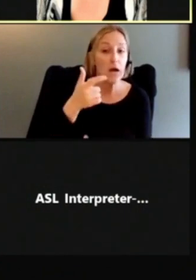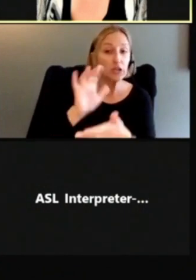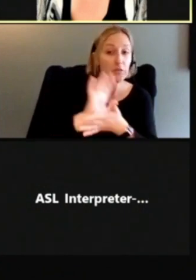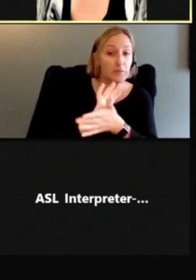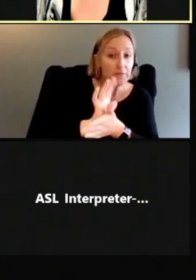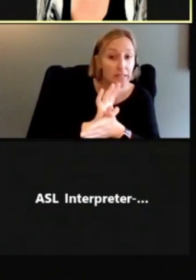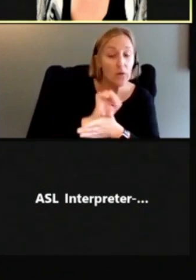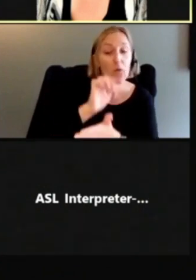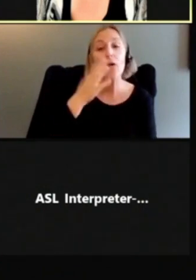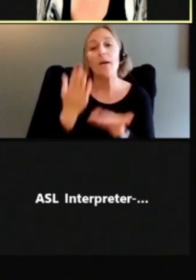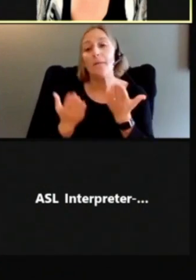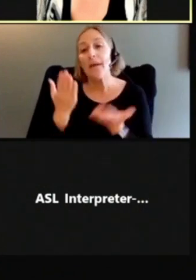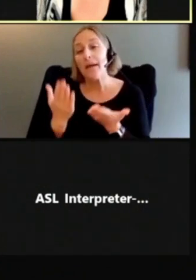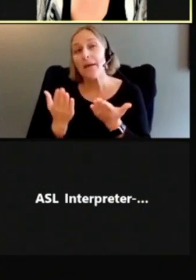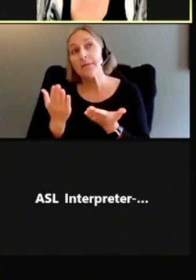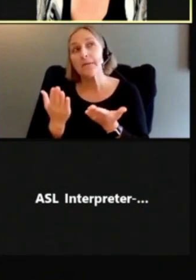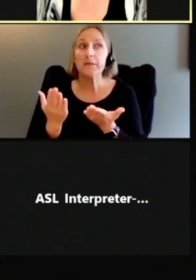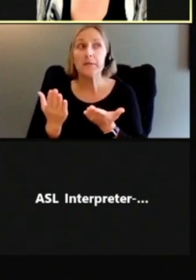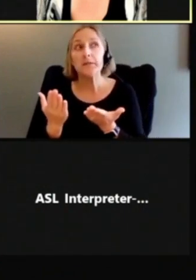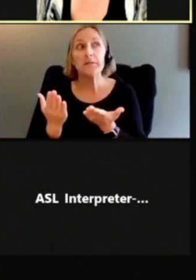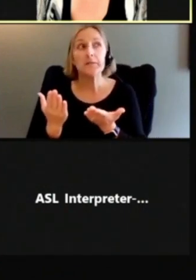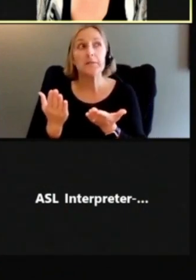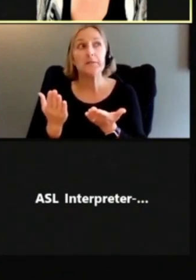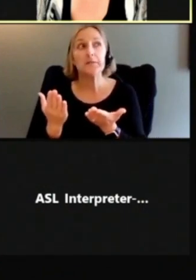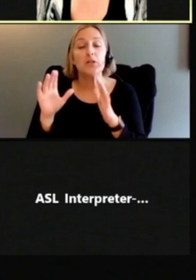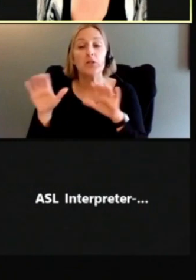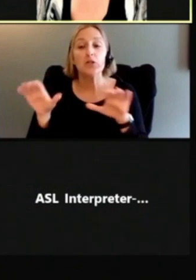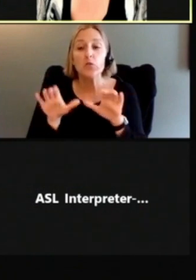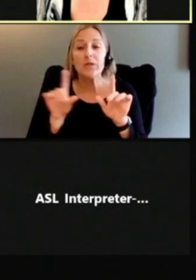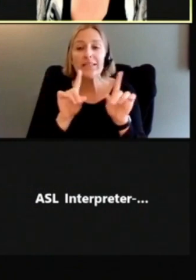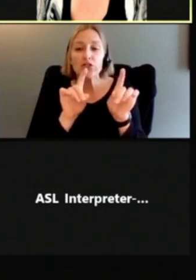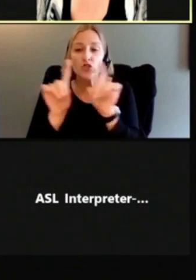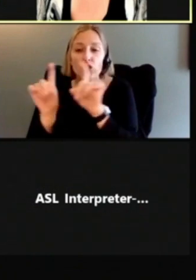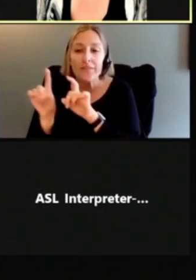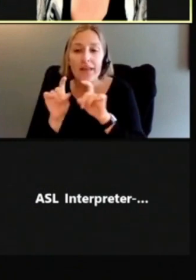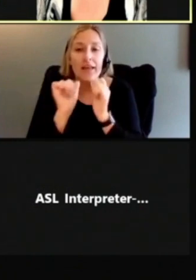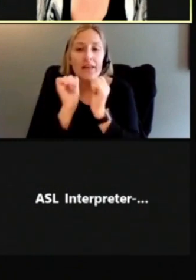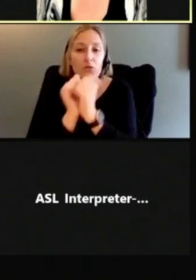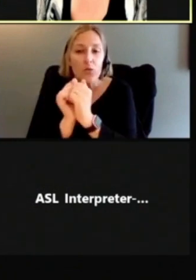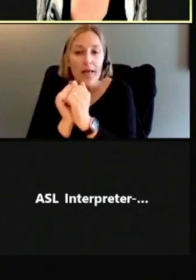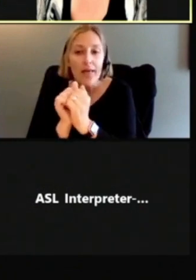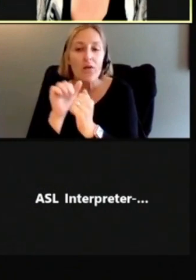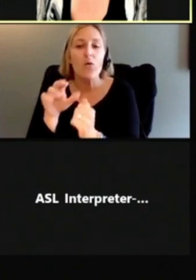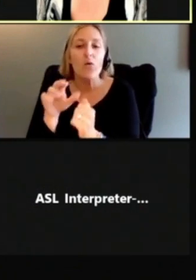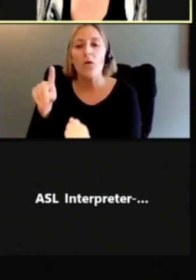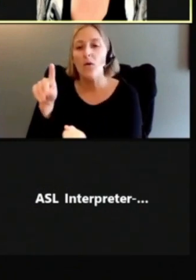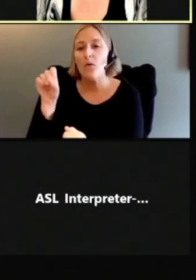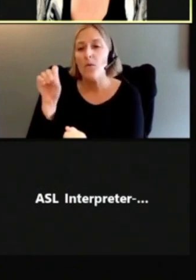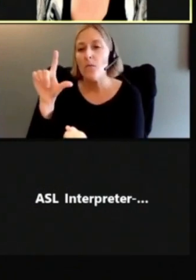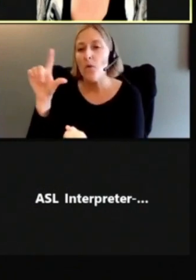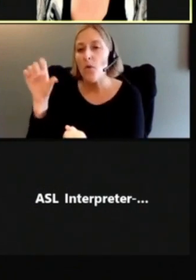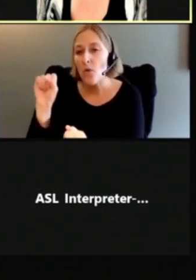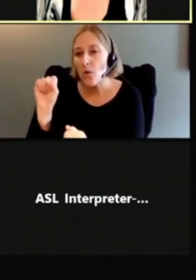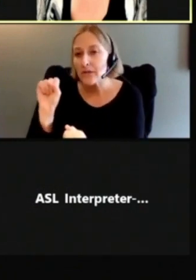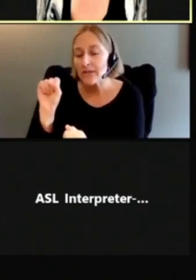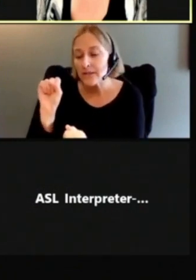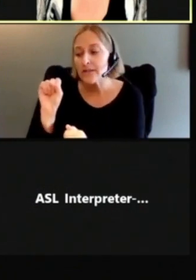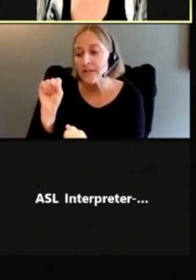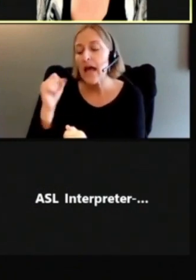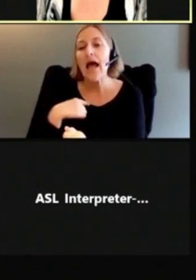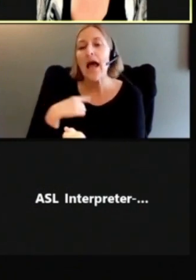maybe doing surveys together or polls. So I think what we're finding is